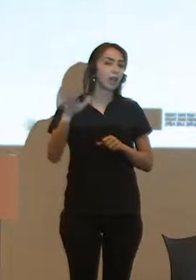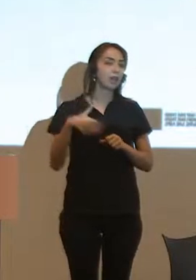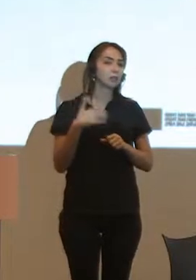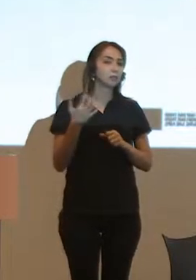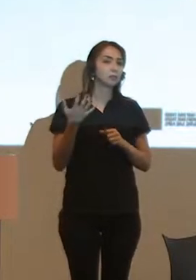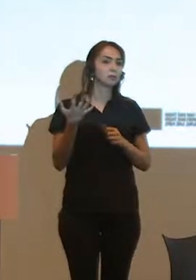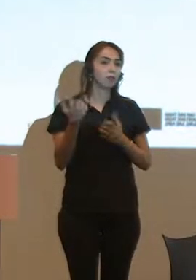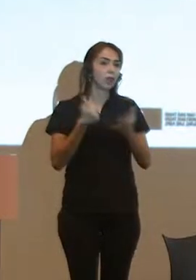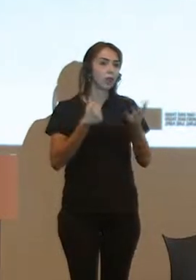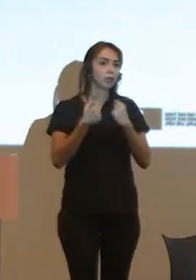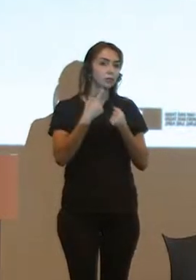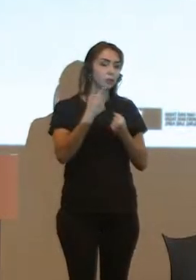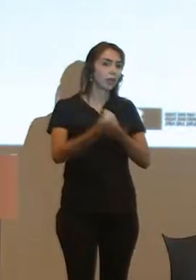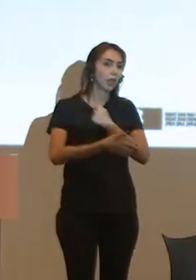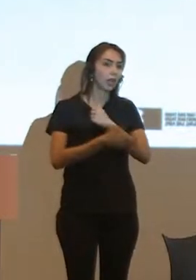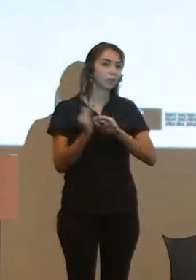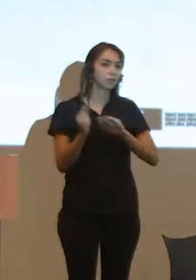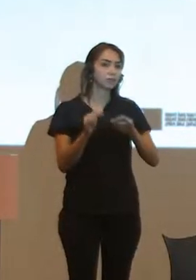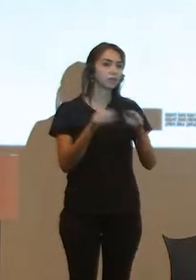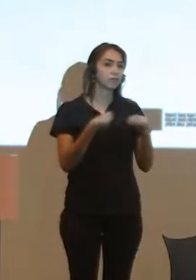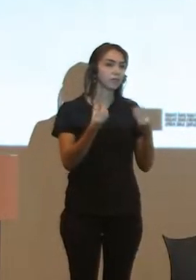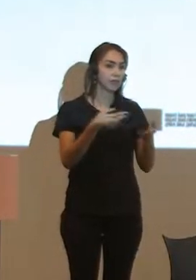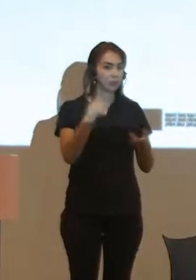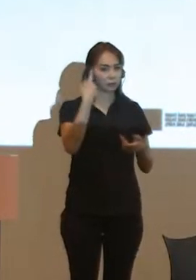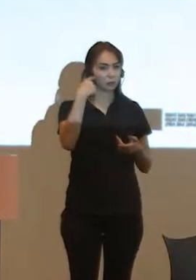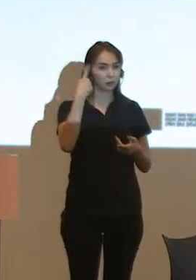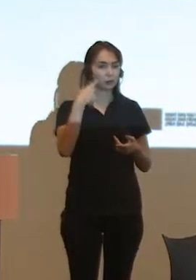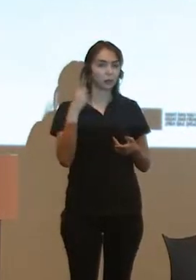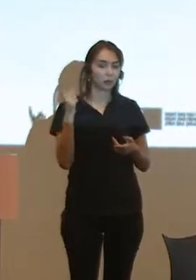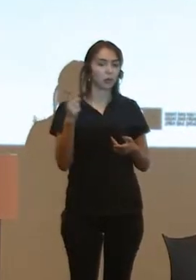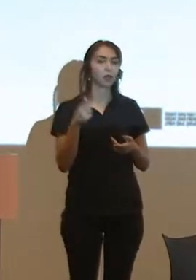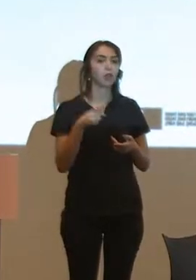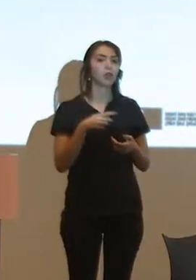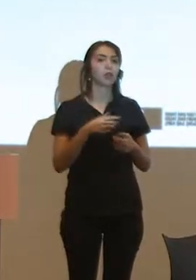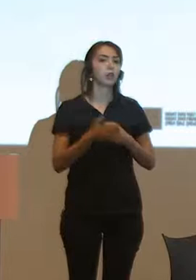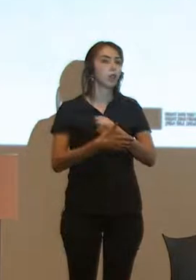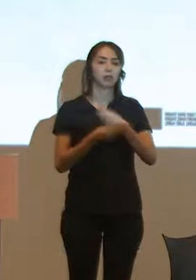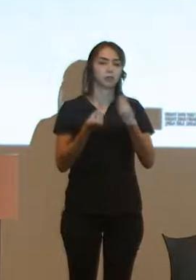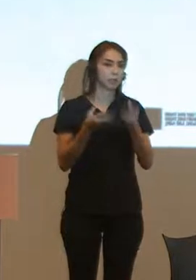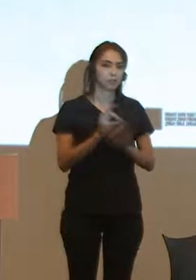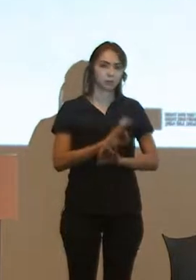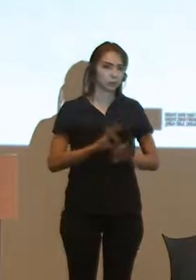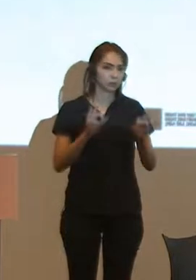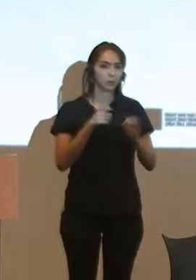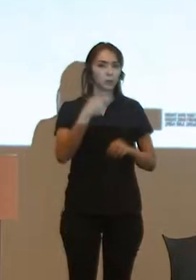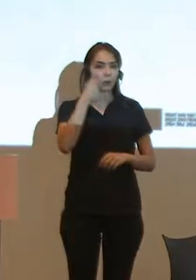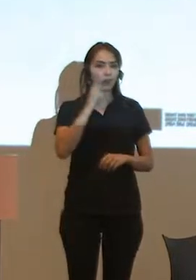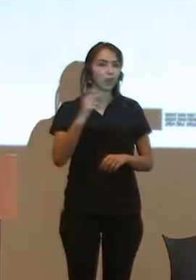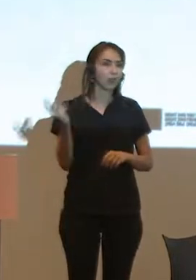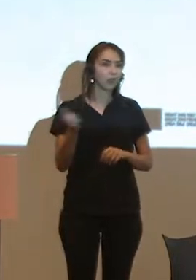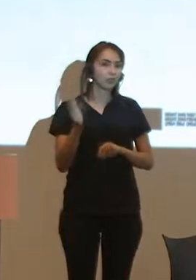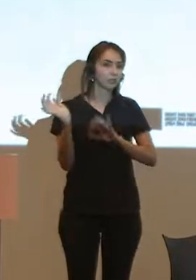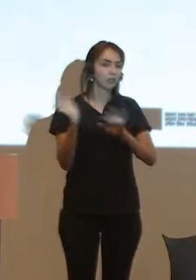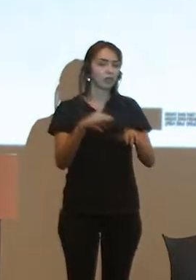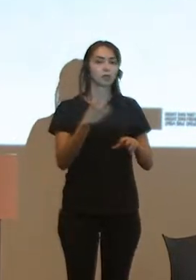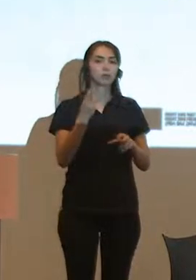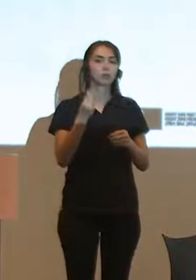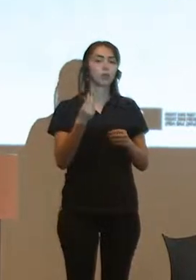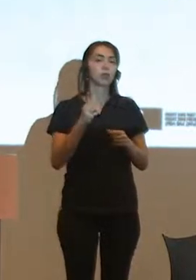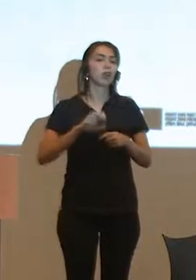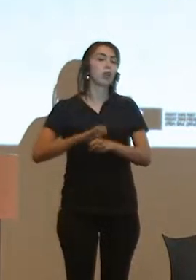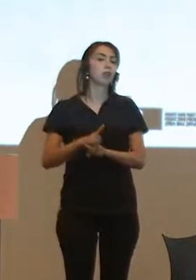the roma population fleeing ukraine face a very high level of of discrimination in hungary